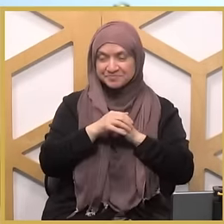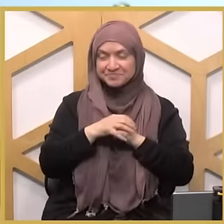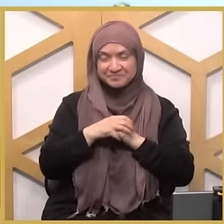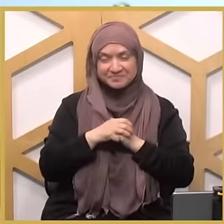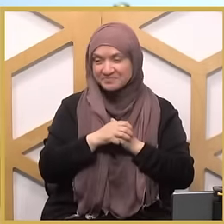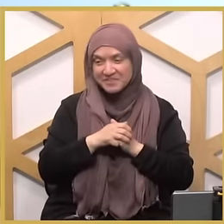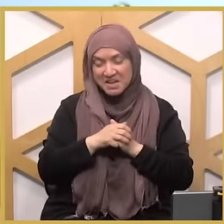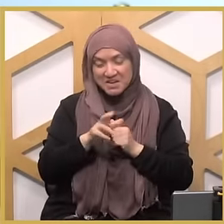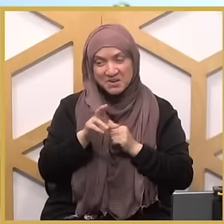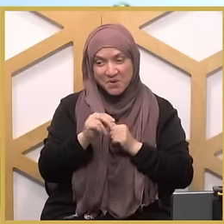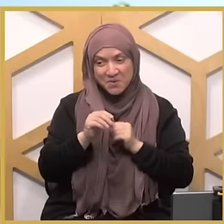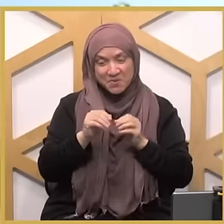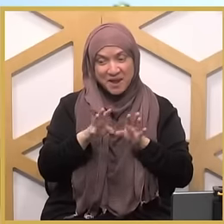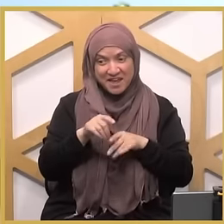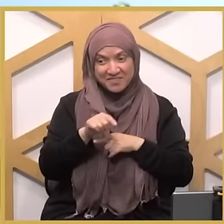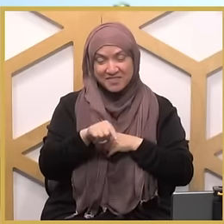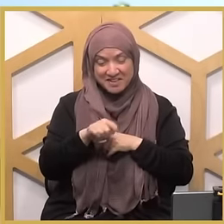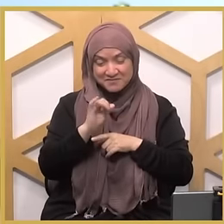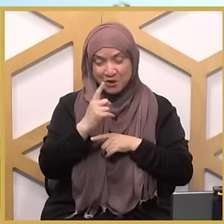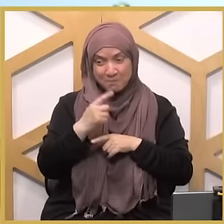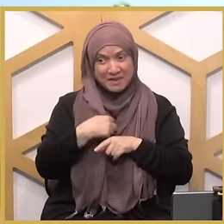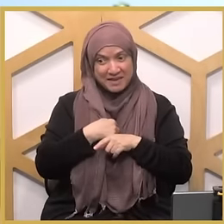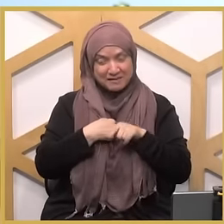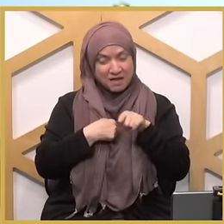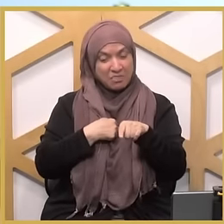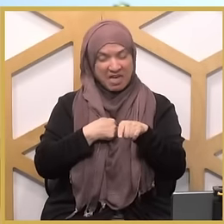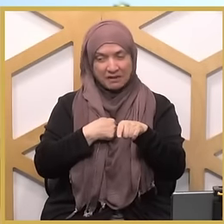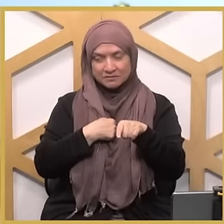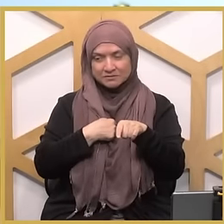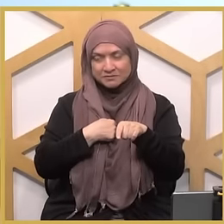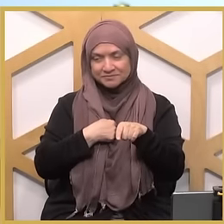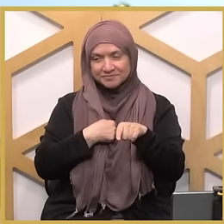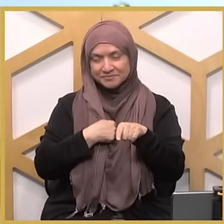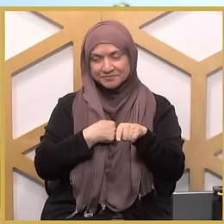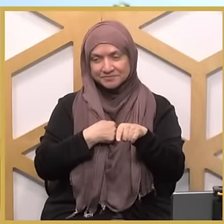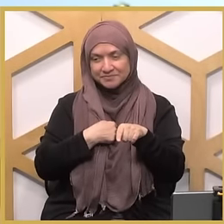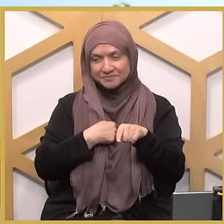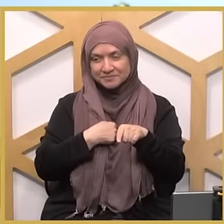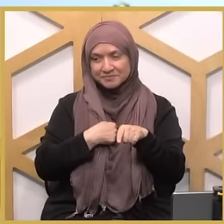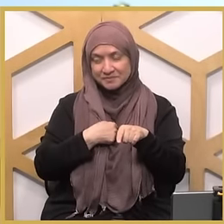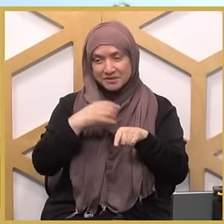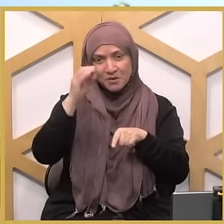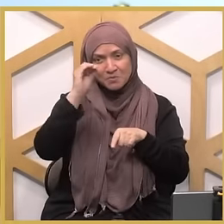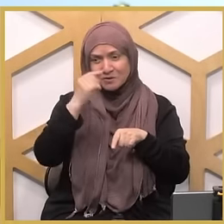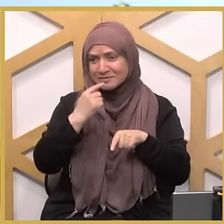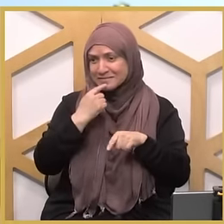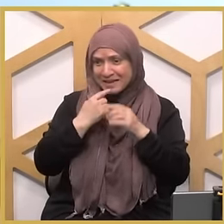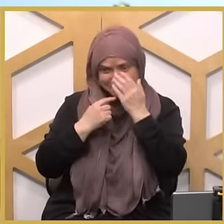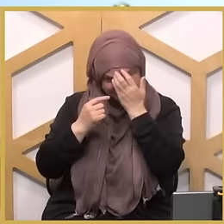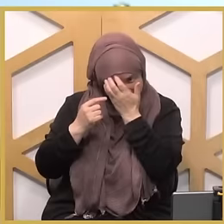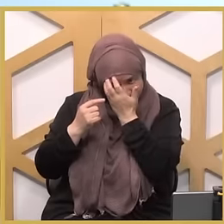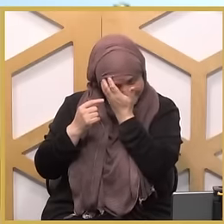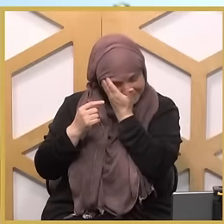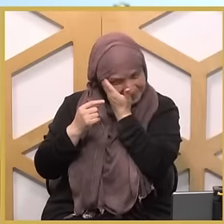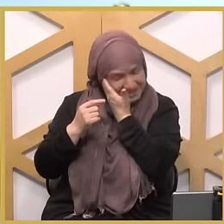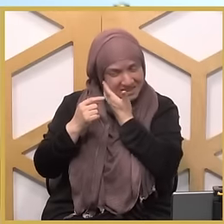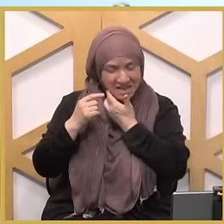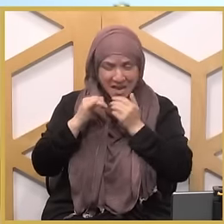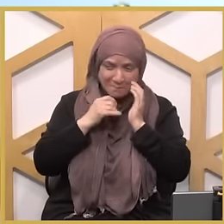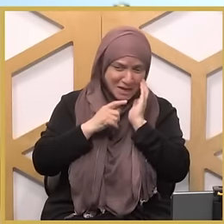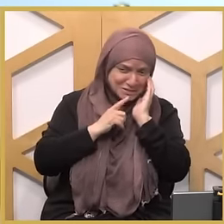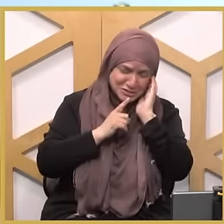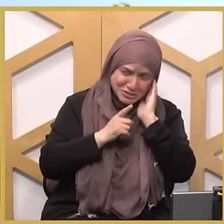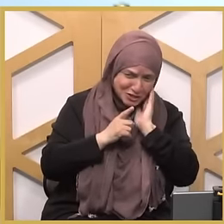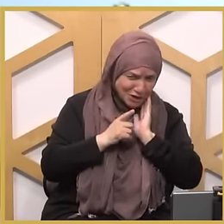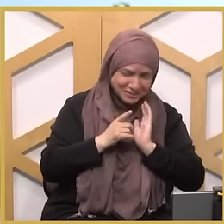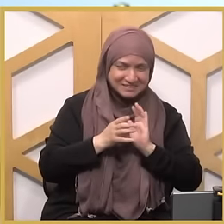this for the work that was put into it, but like the most important episode we had of Why Me, that was episode 10,